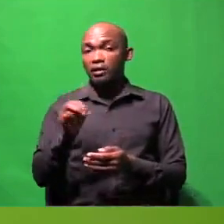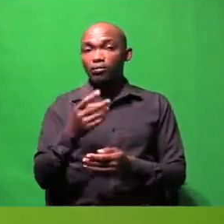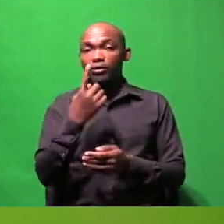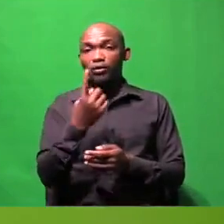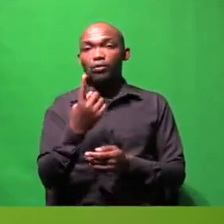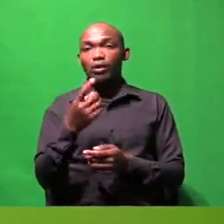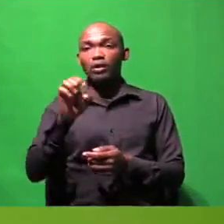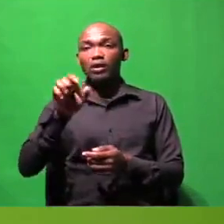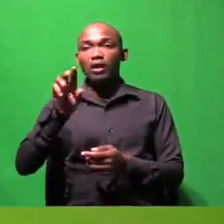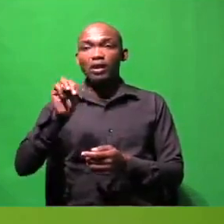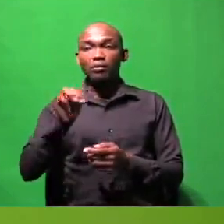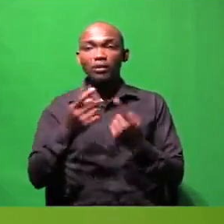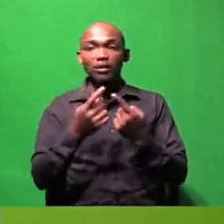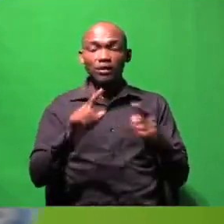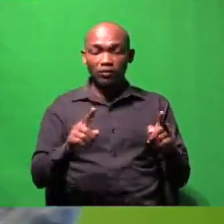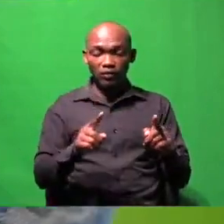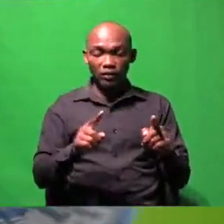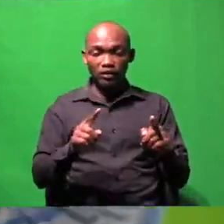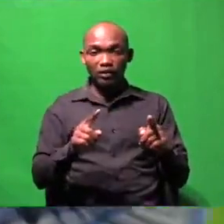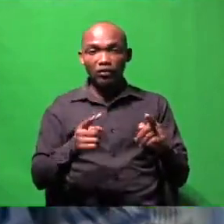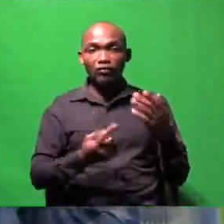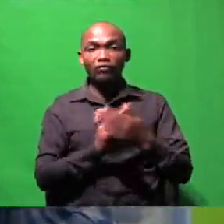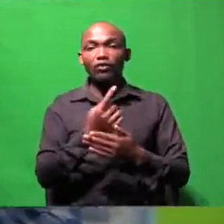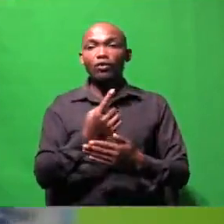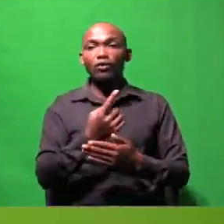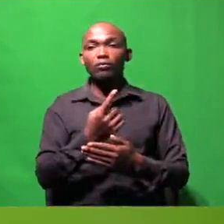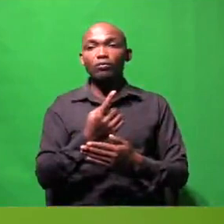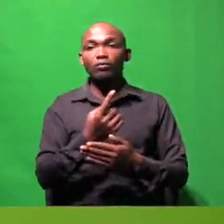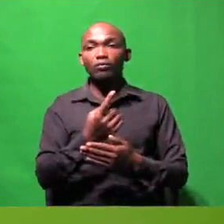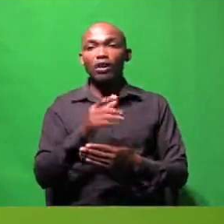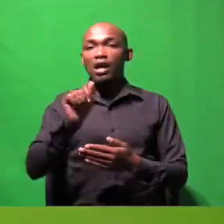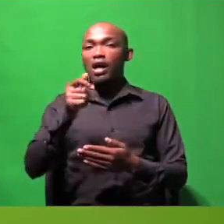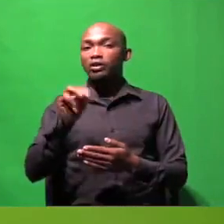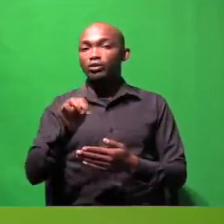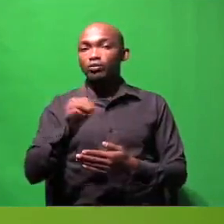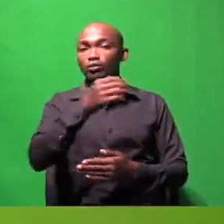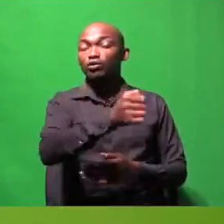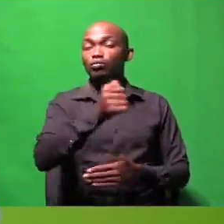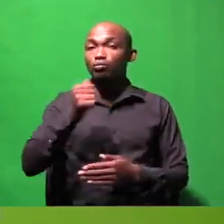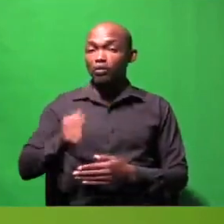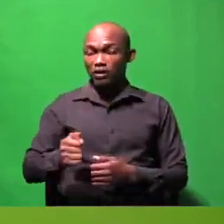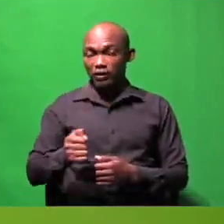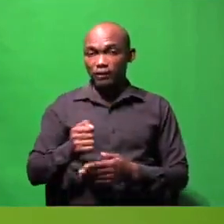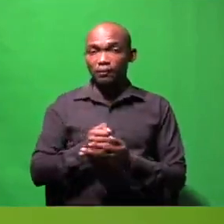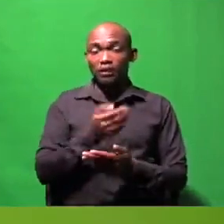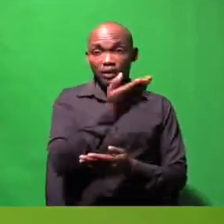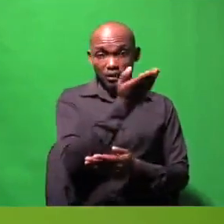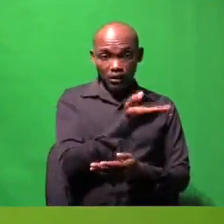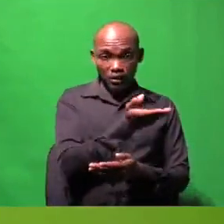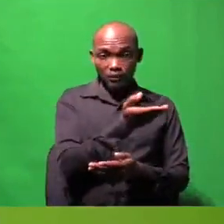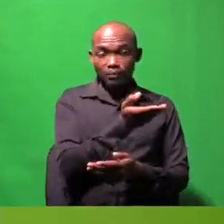atom of other in mass. So atom of one element differ from